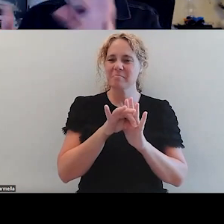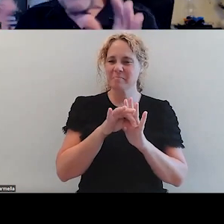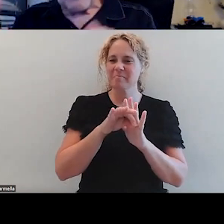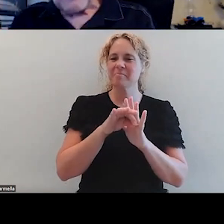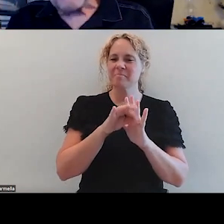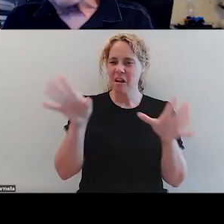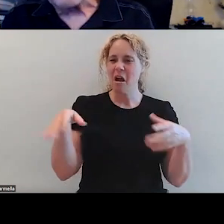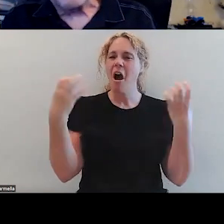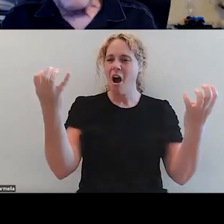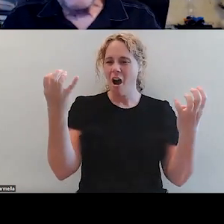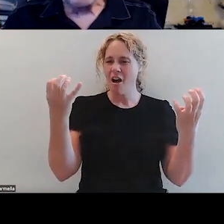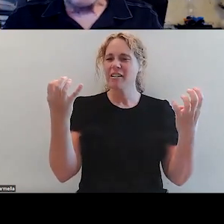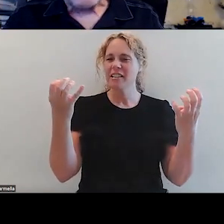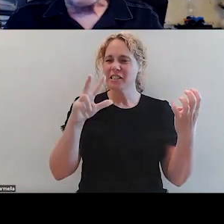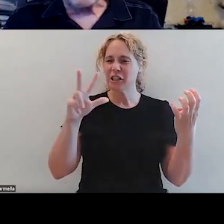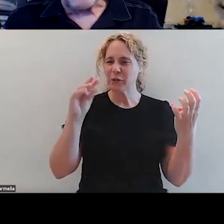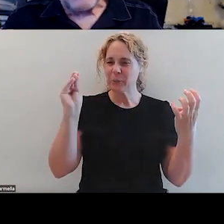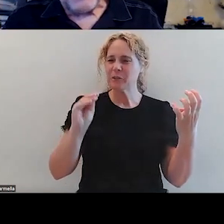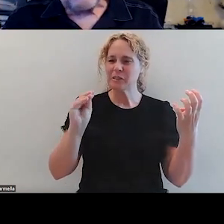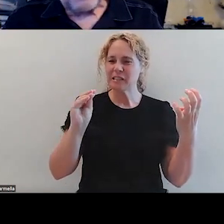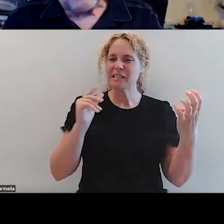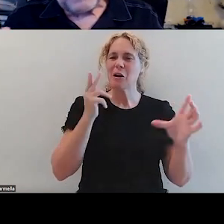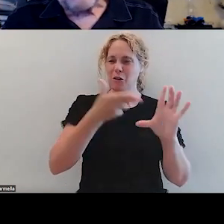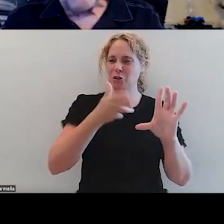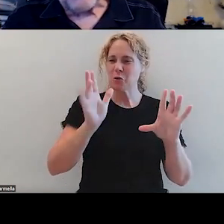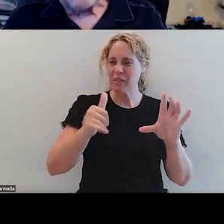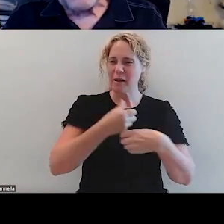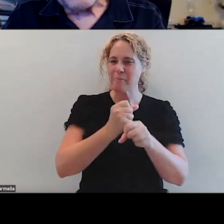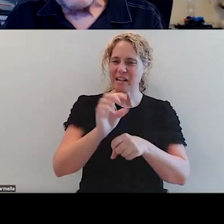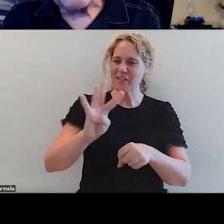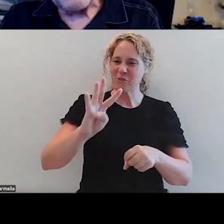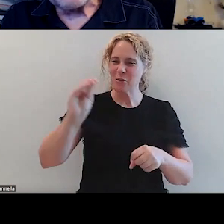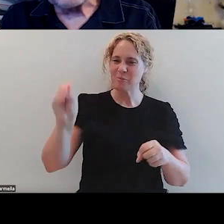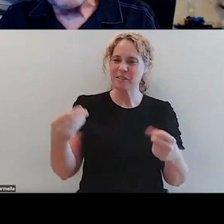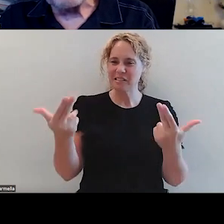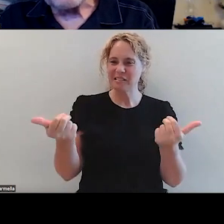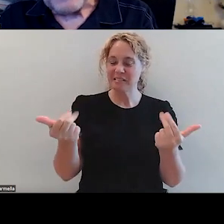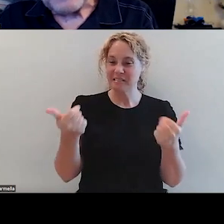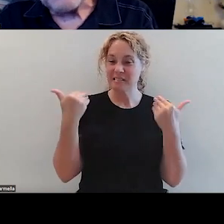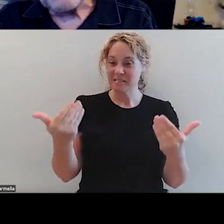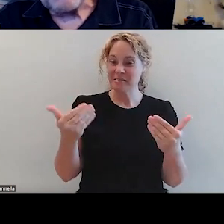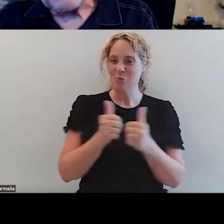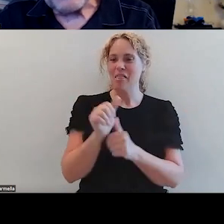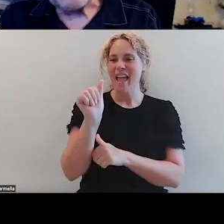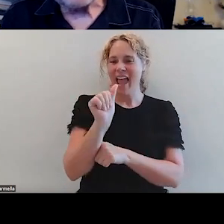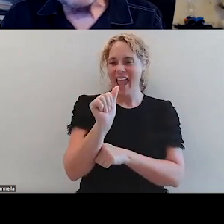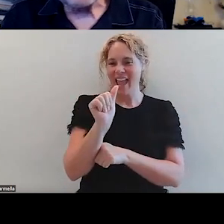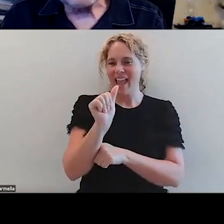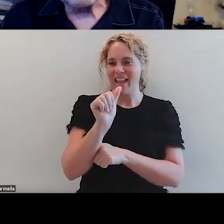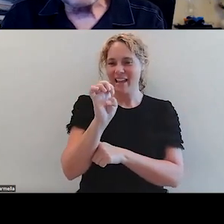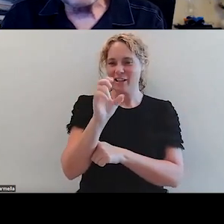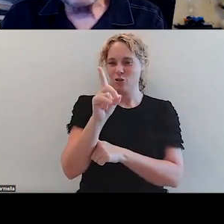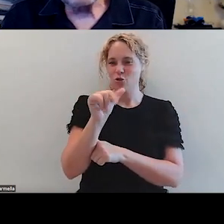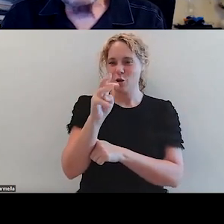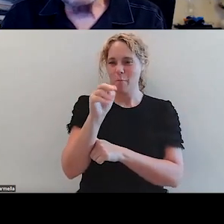audience by 3%, and I'll join that, maybe make it 4%, and let's go with A, eudaimonia.